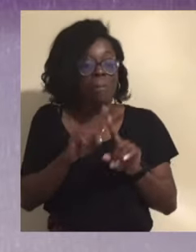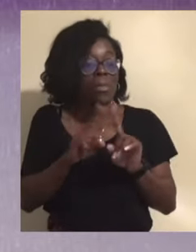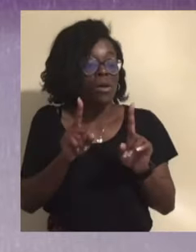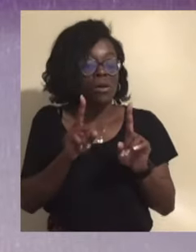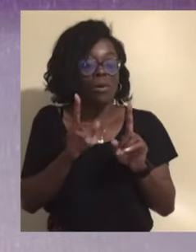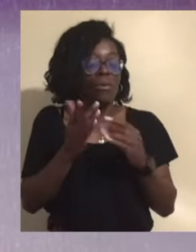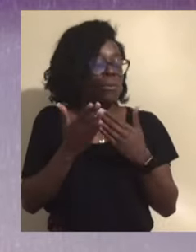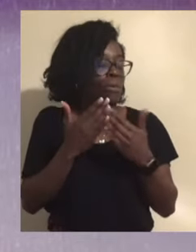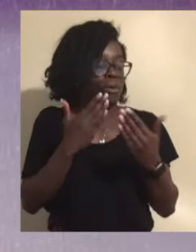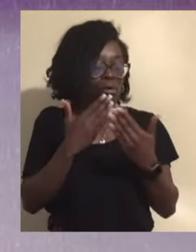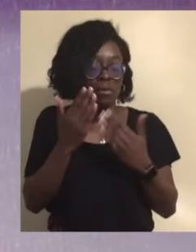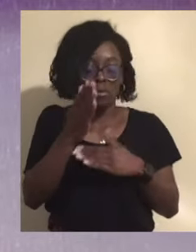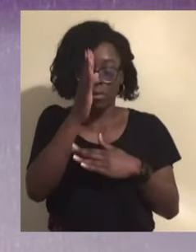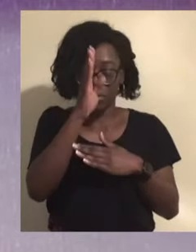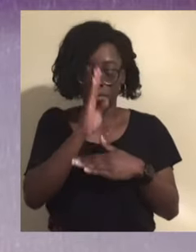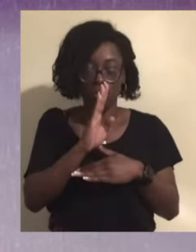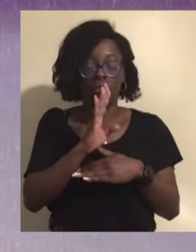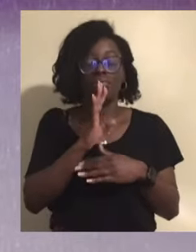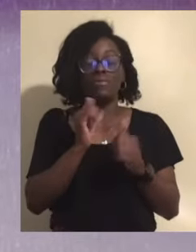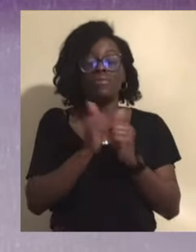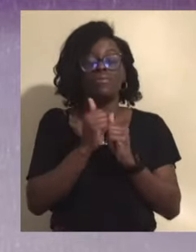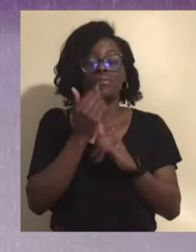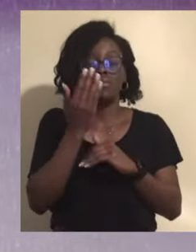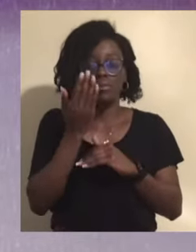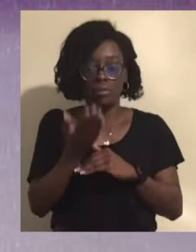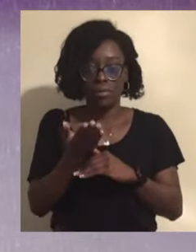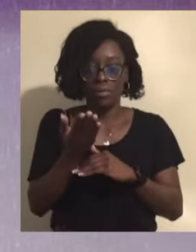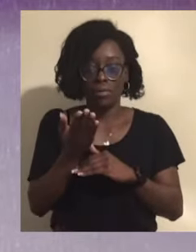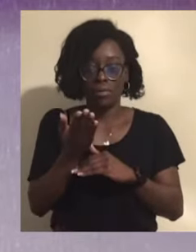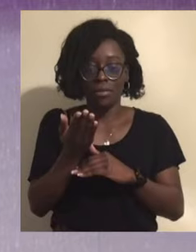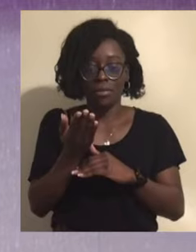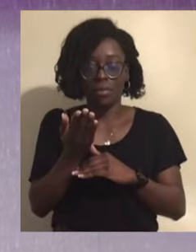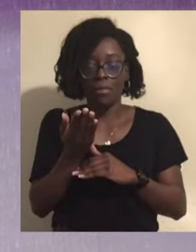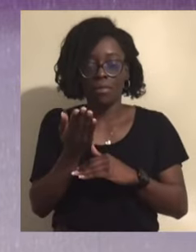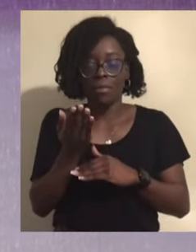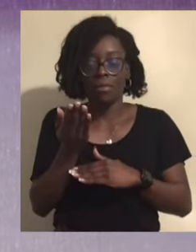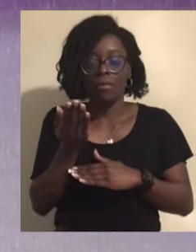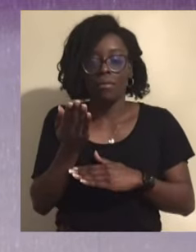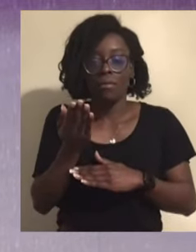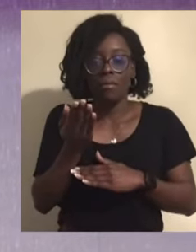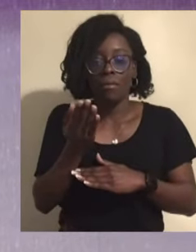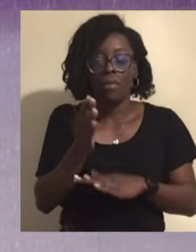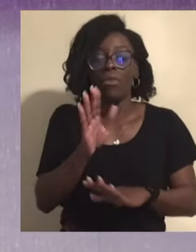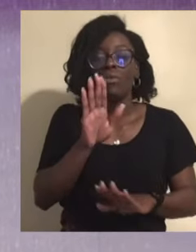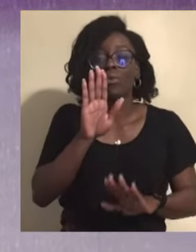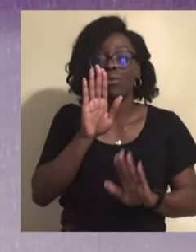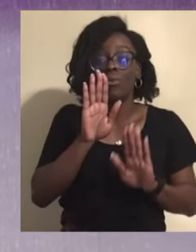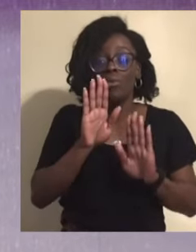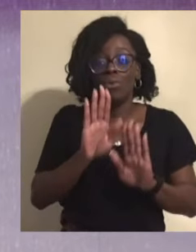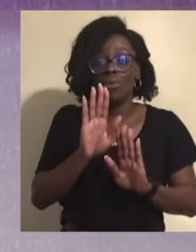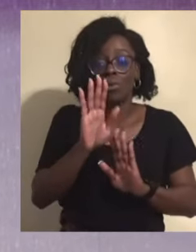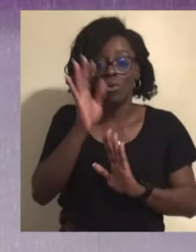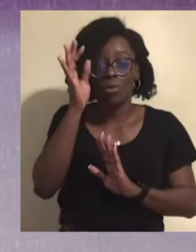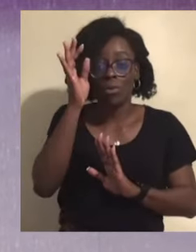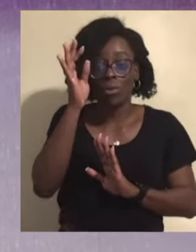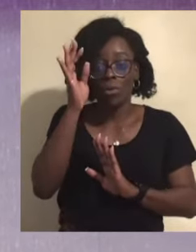you about, your future requires it.